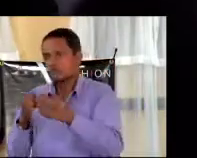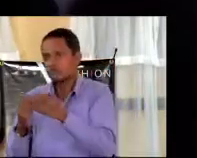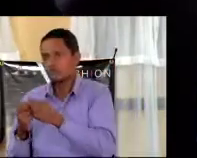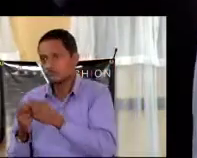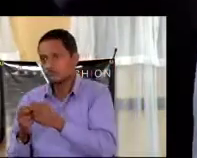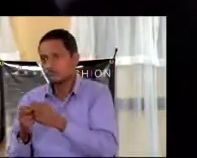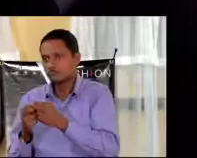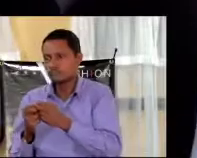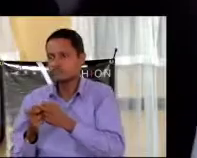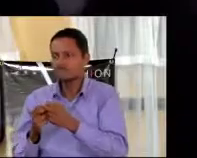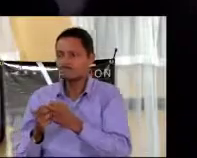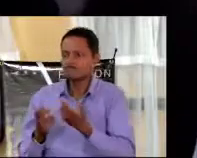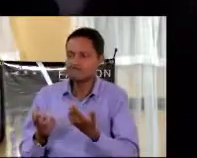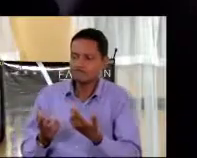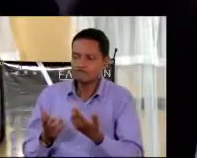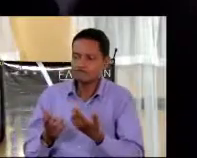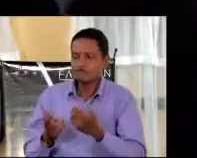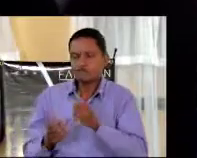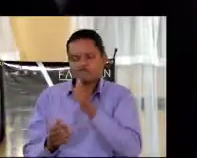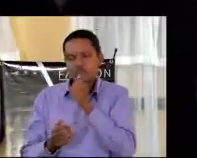of intimate issues,